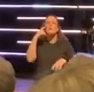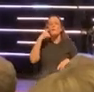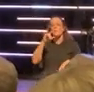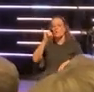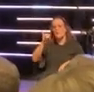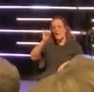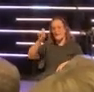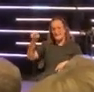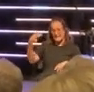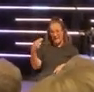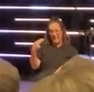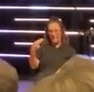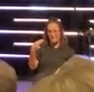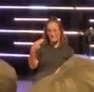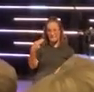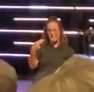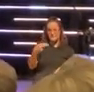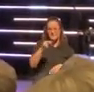Isaiah